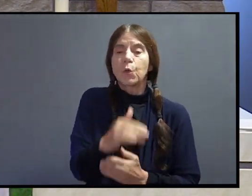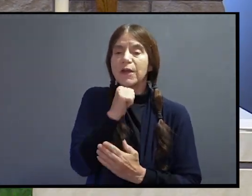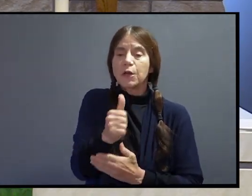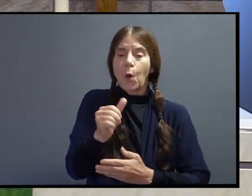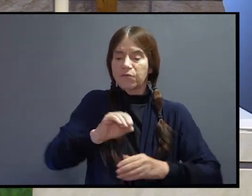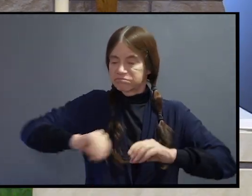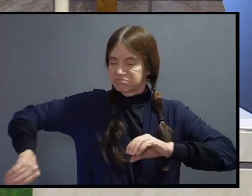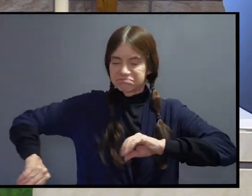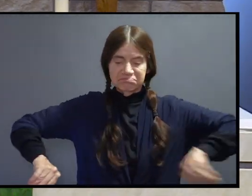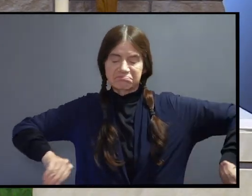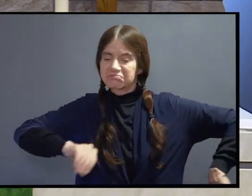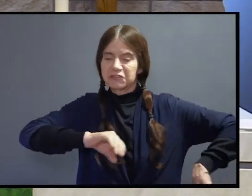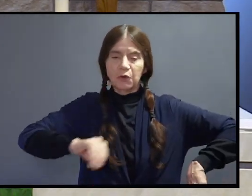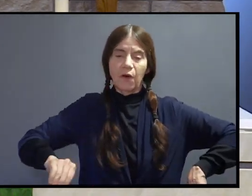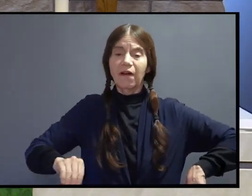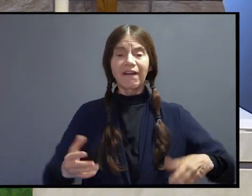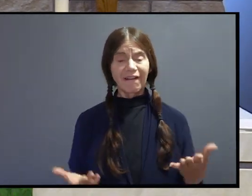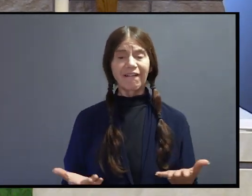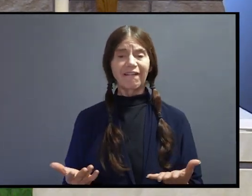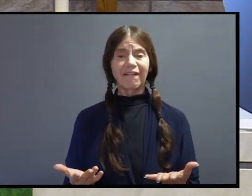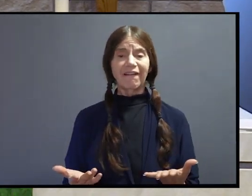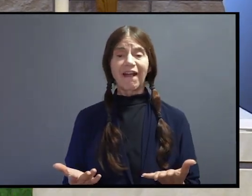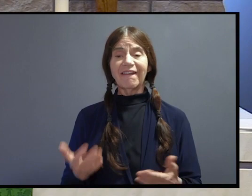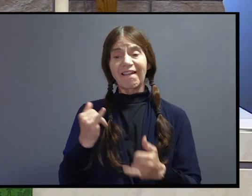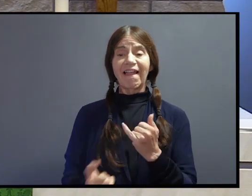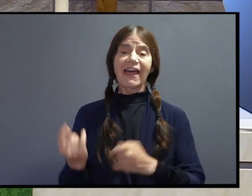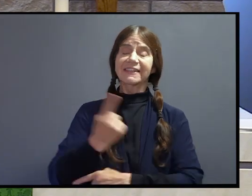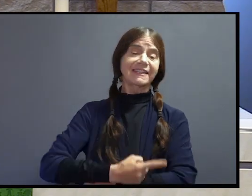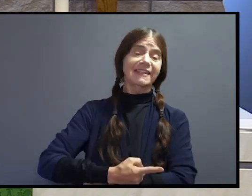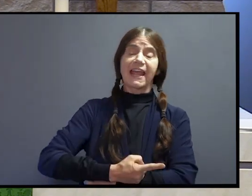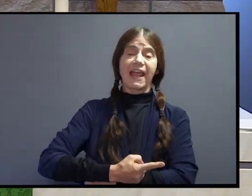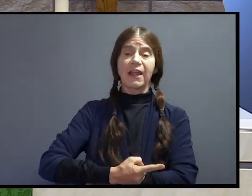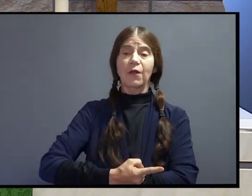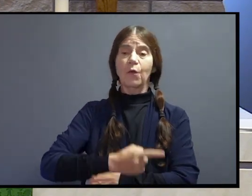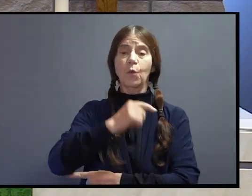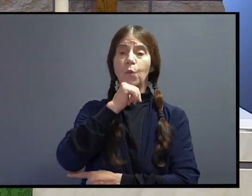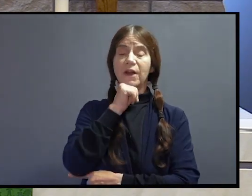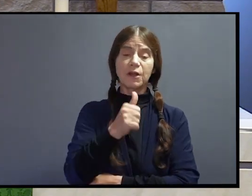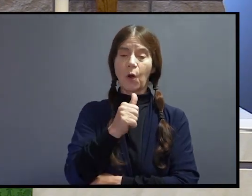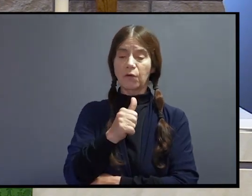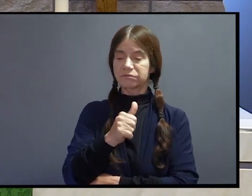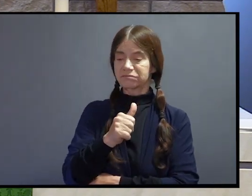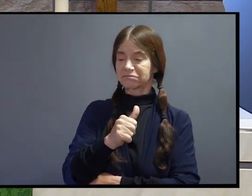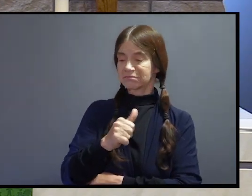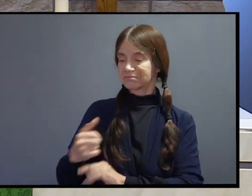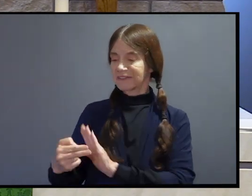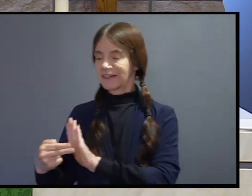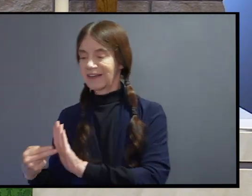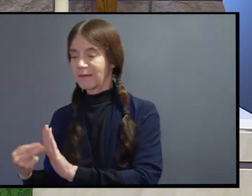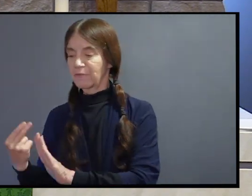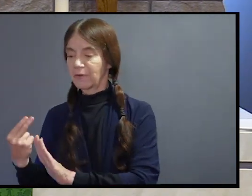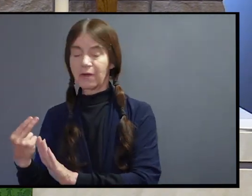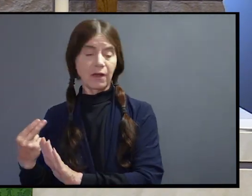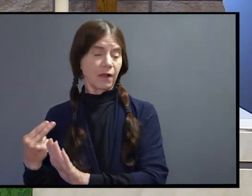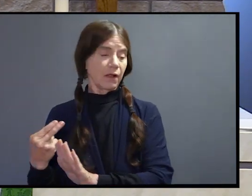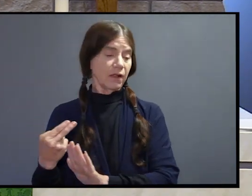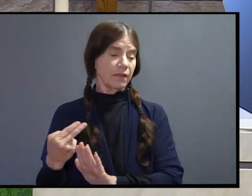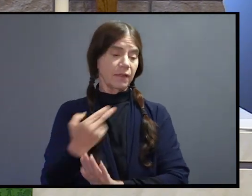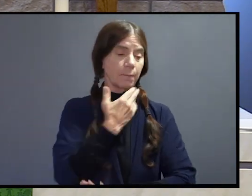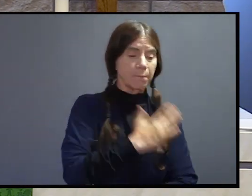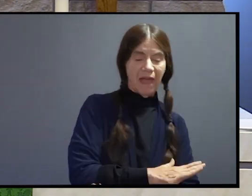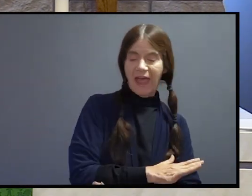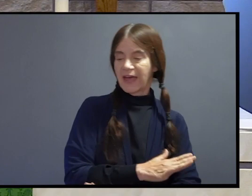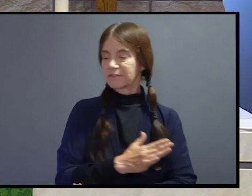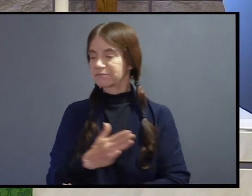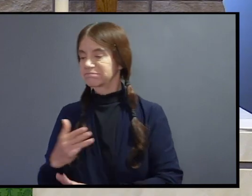on the last day, we're not the ones to distinguish the evil from the righteous. We don't throw out the